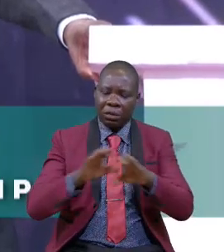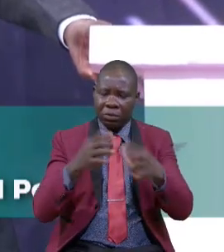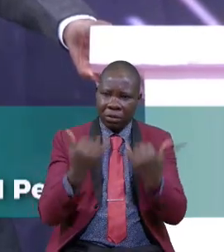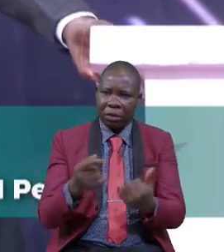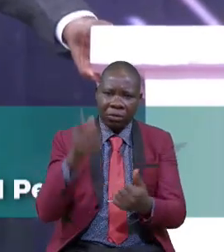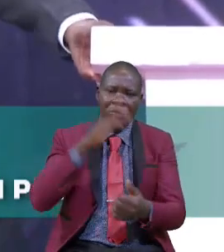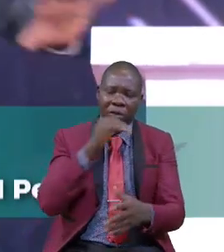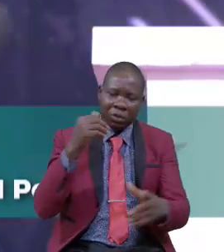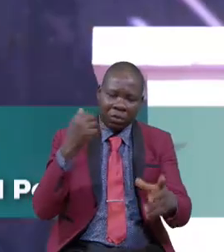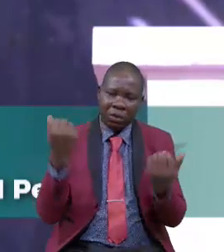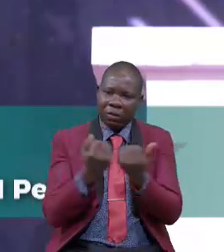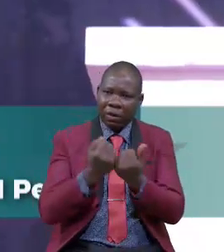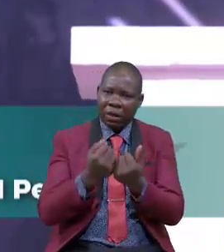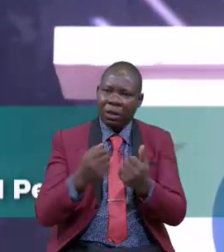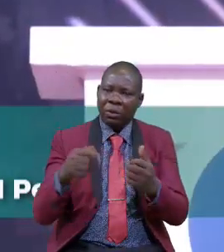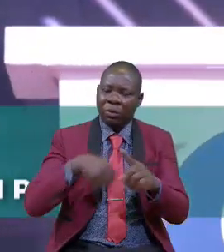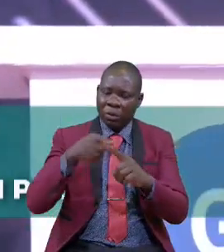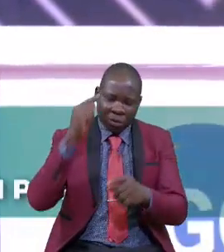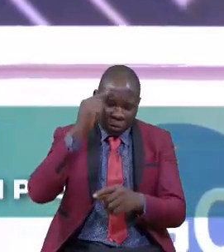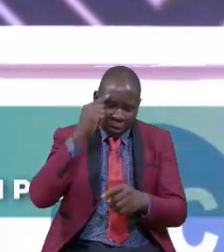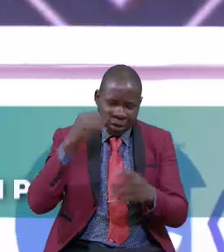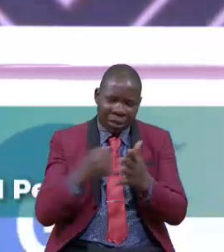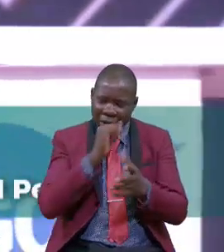happening again, and because it's happening